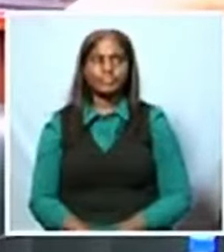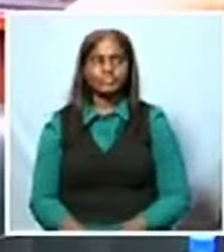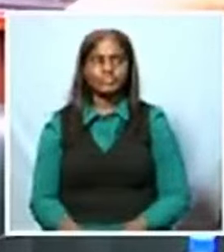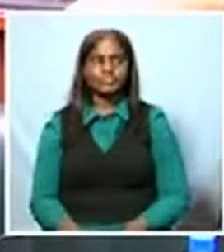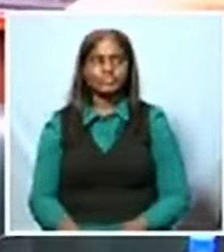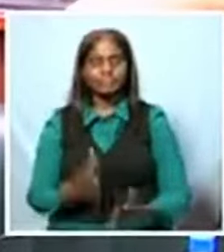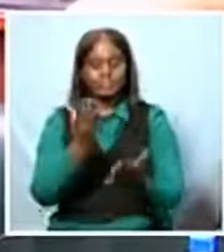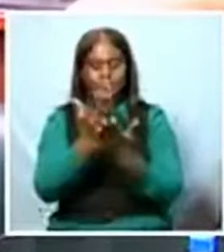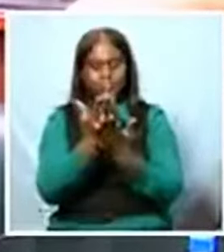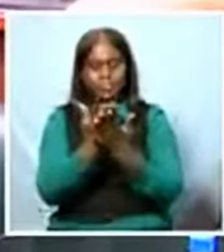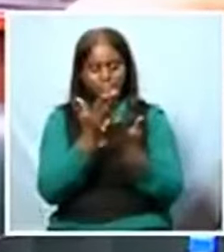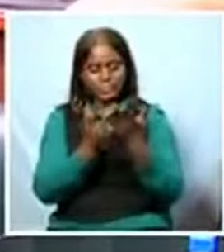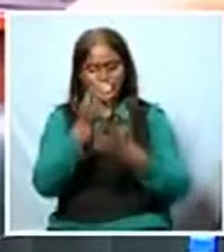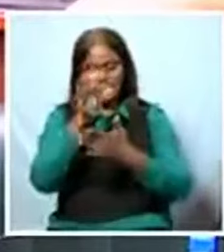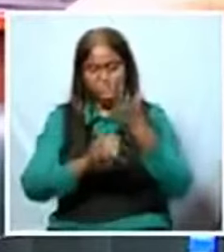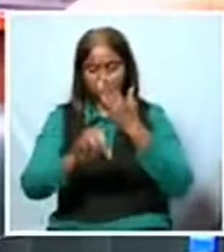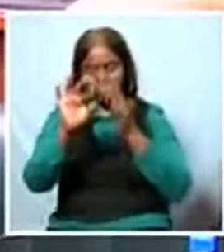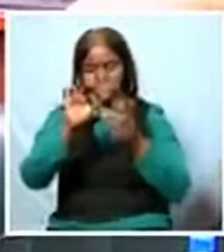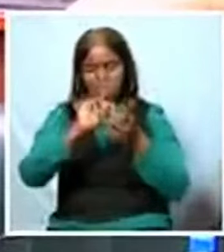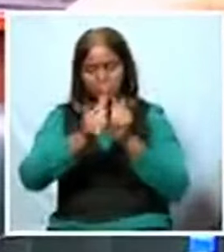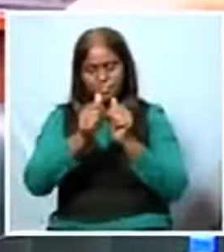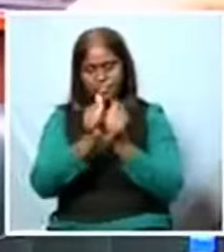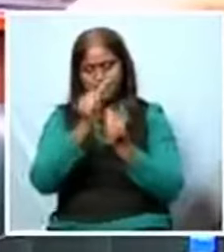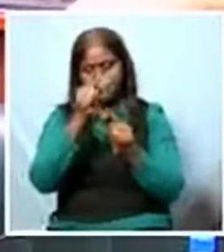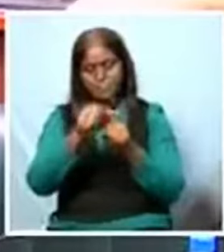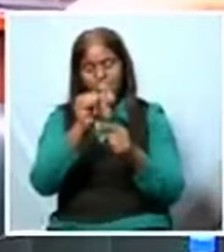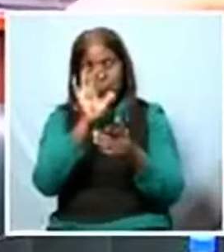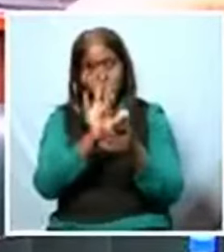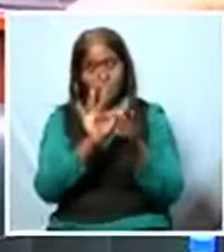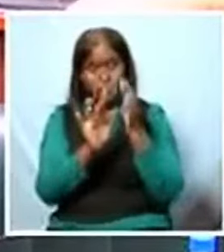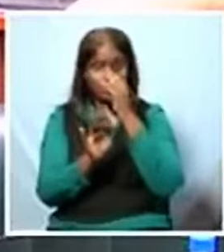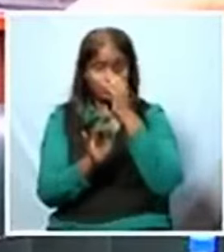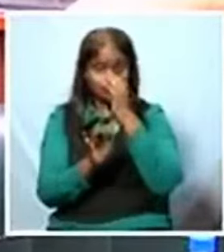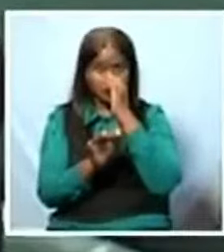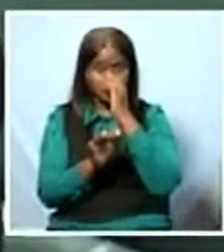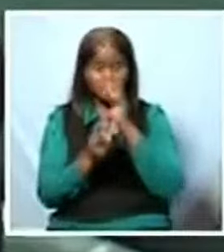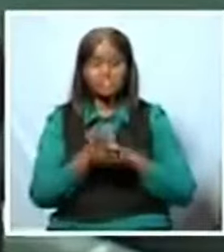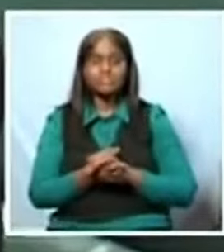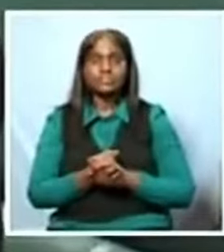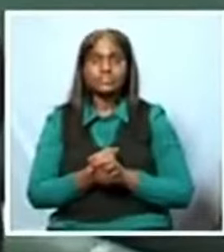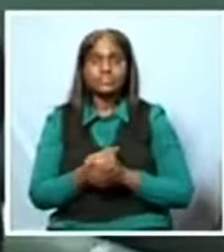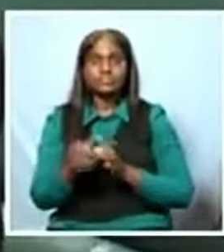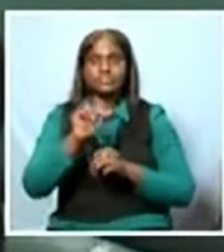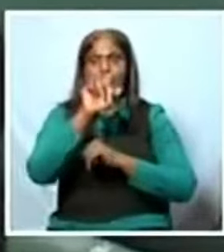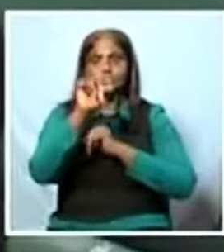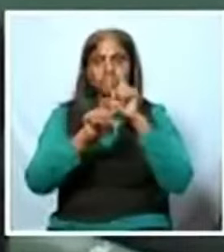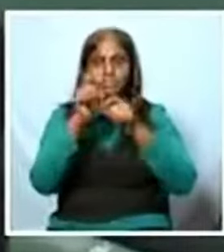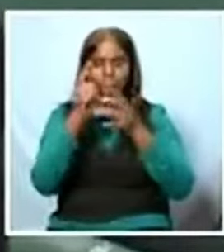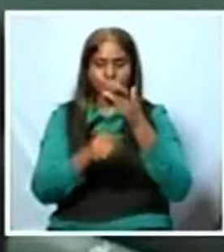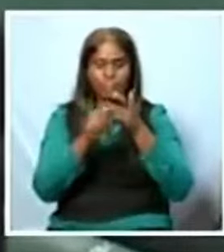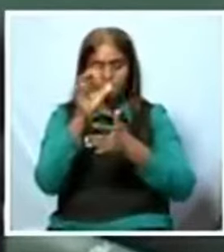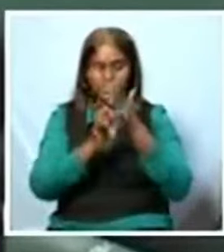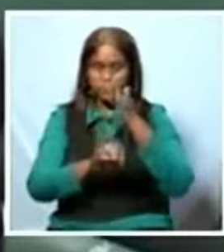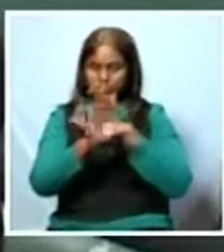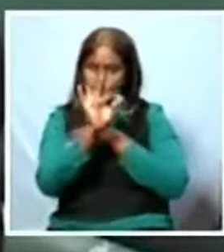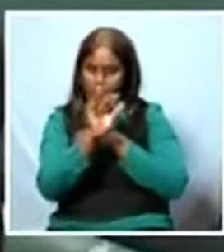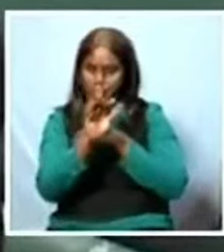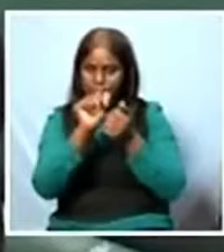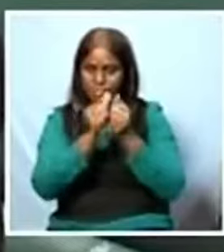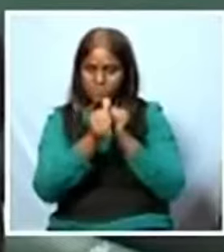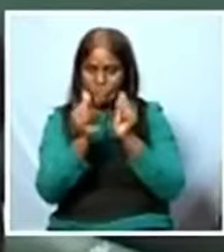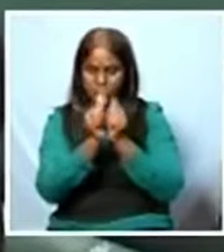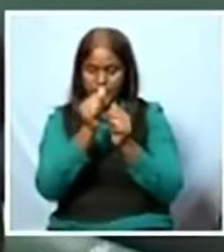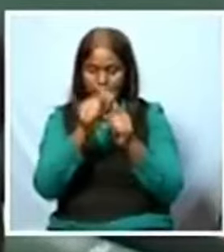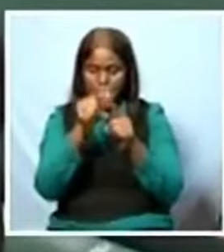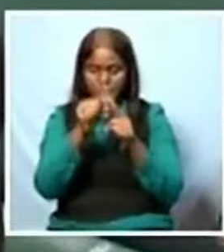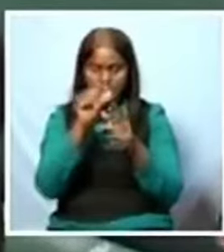I beg to move that clause 9 be amended with words as circulated. The question is that clause 9 be amended with